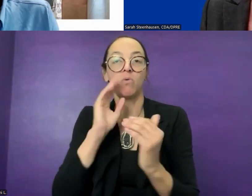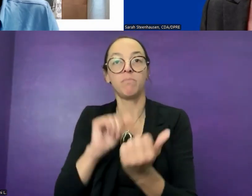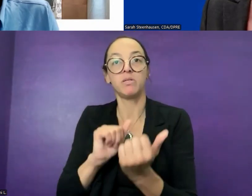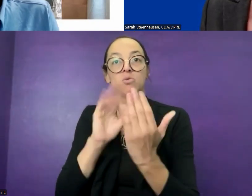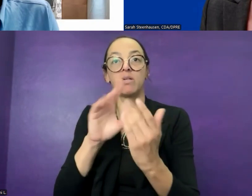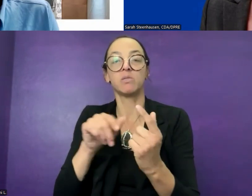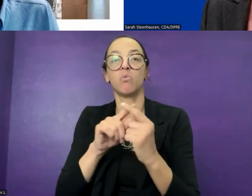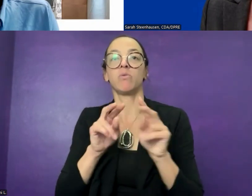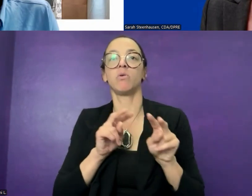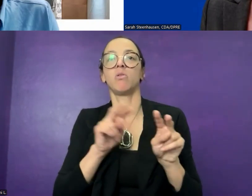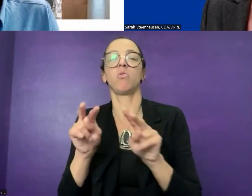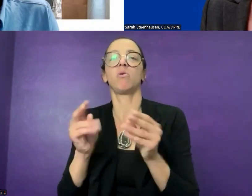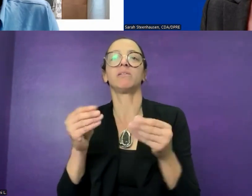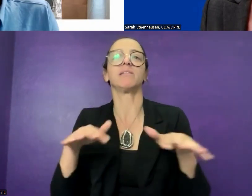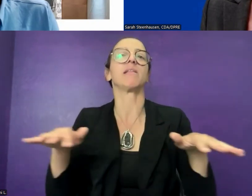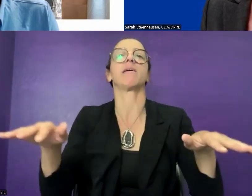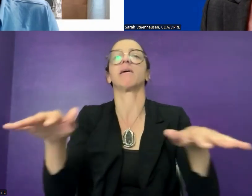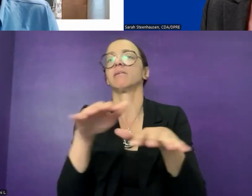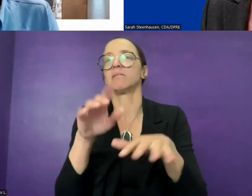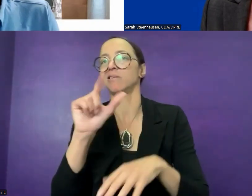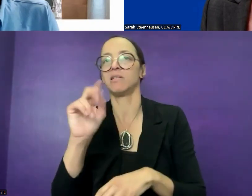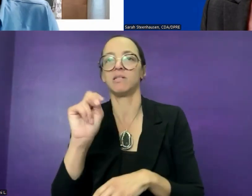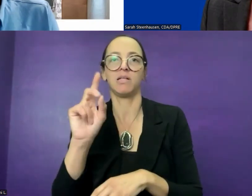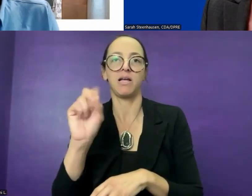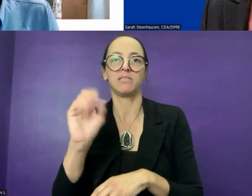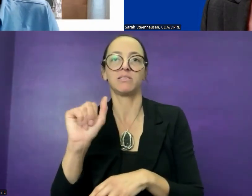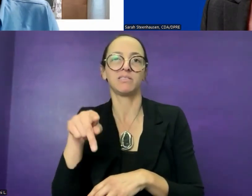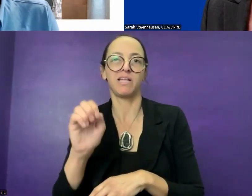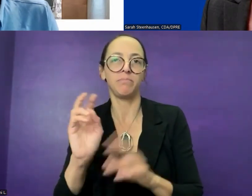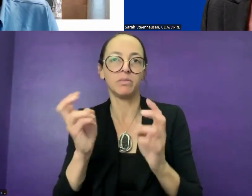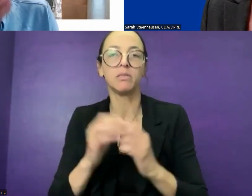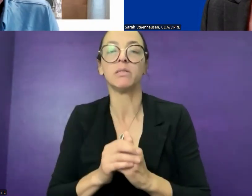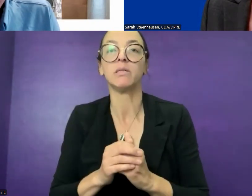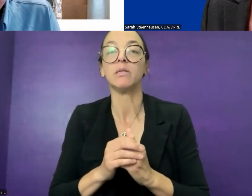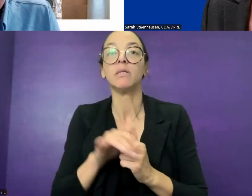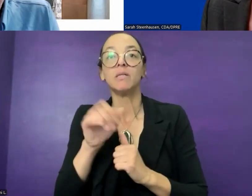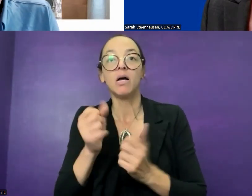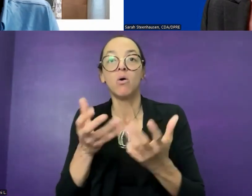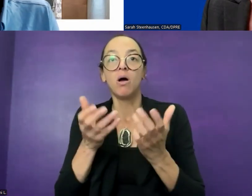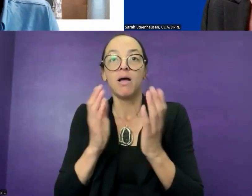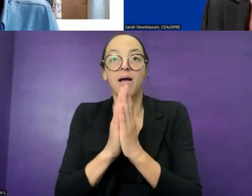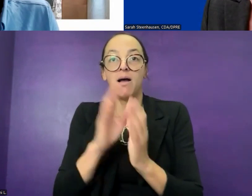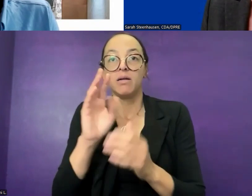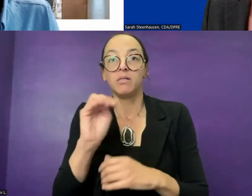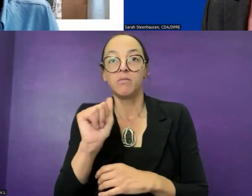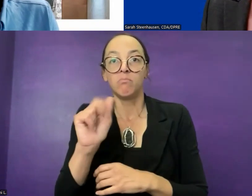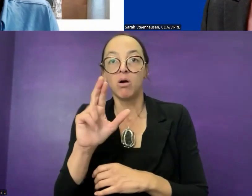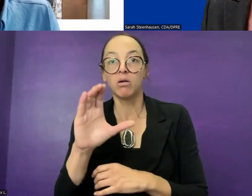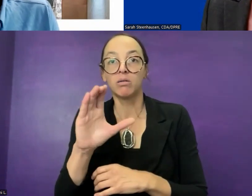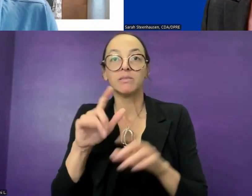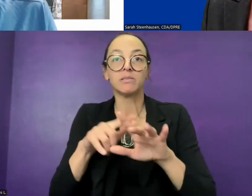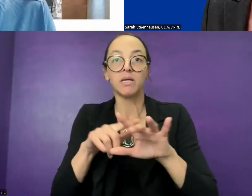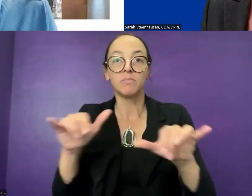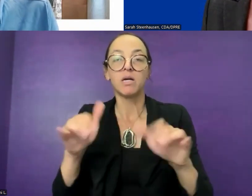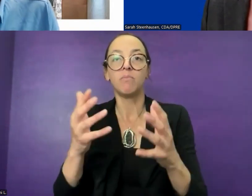landscape? So I want to turn to Mark, but I do also want to just elevate this, because I think